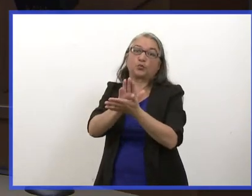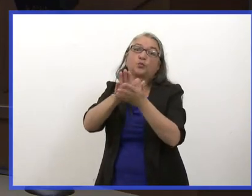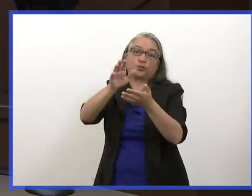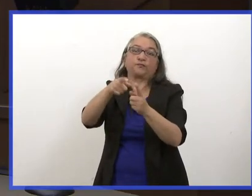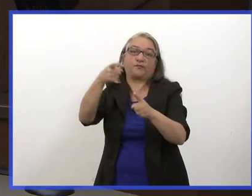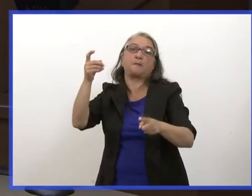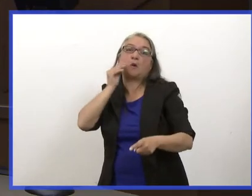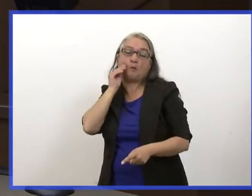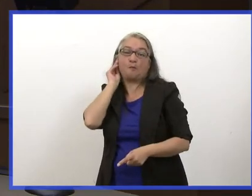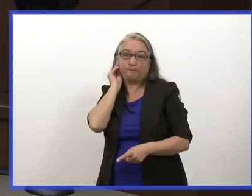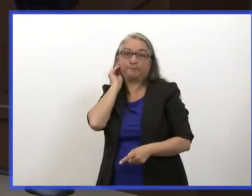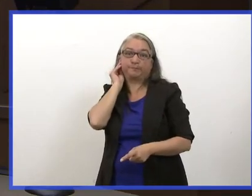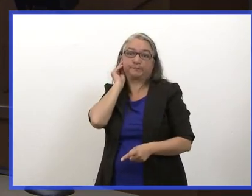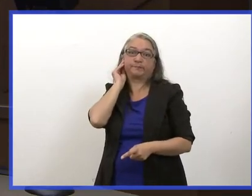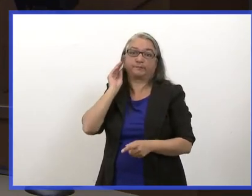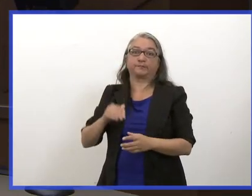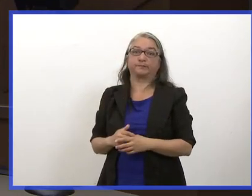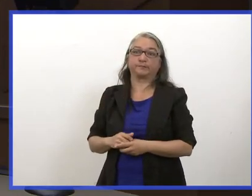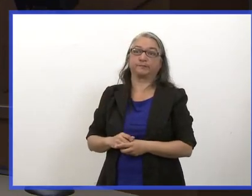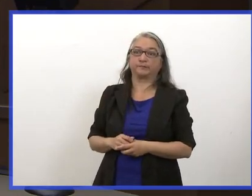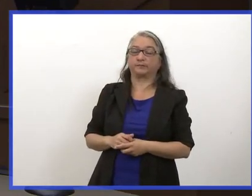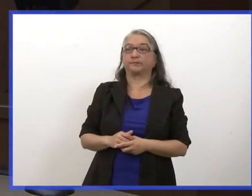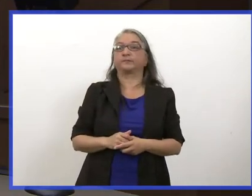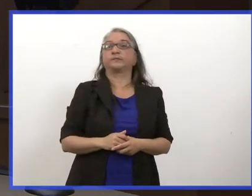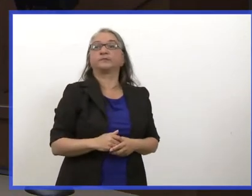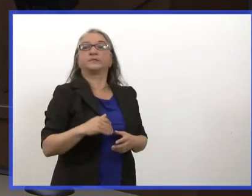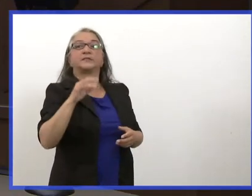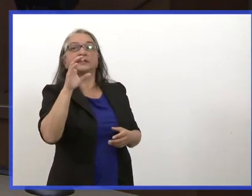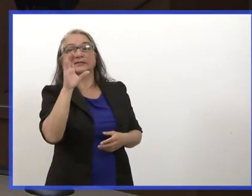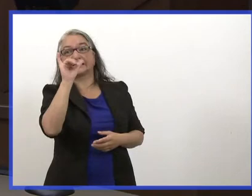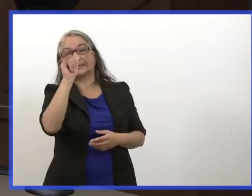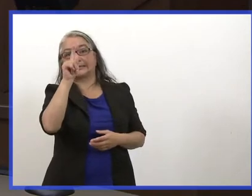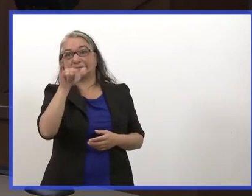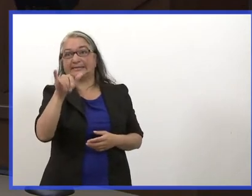From City News, Stephanie.